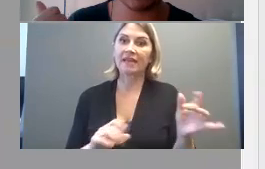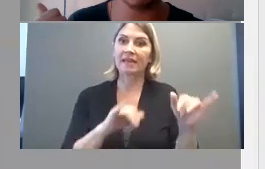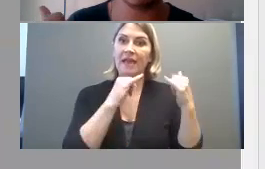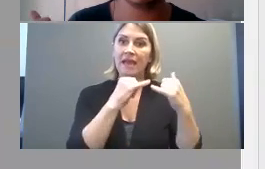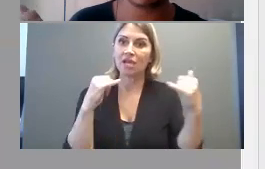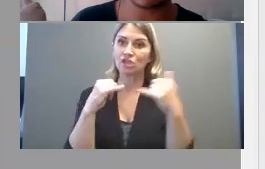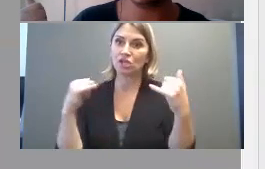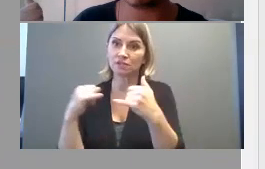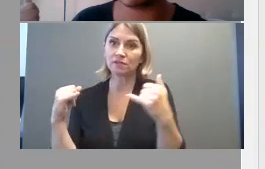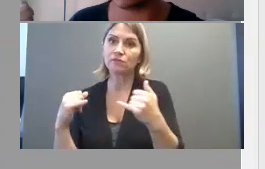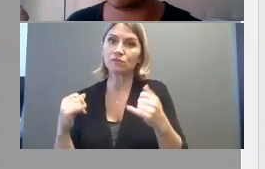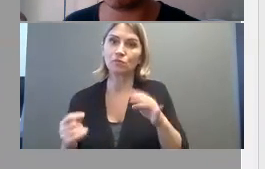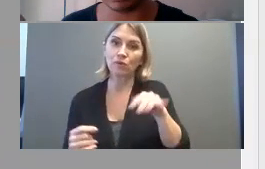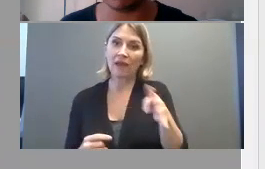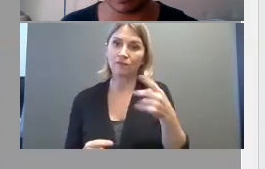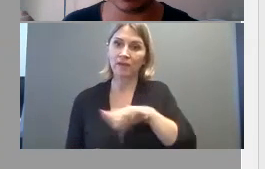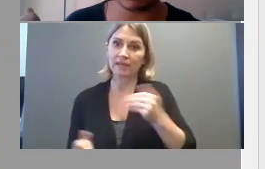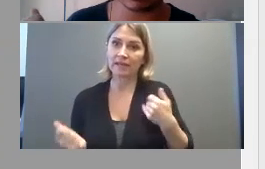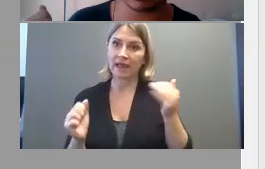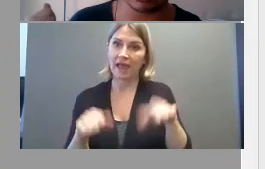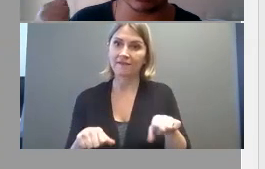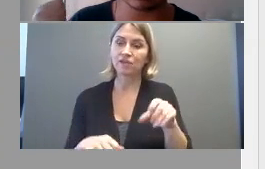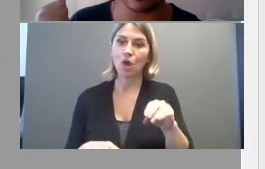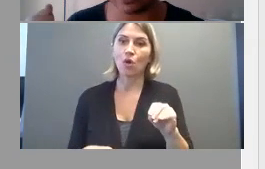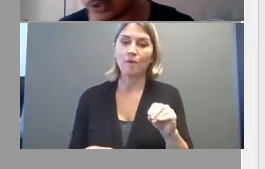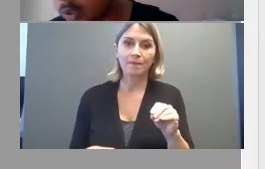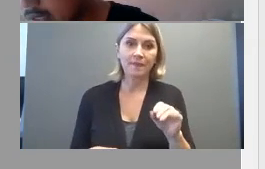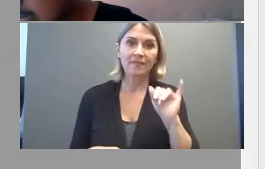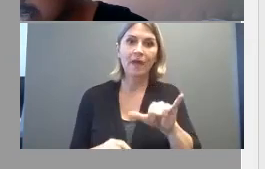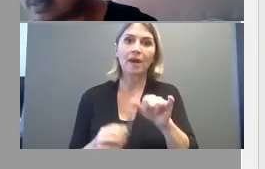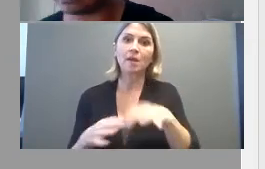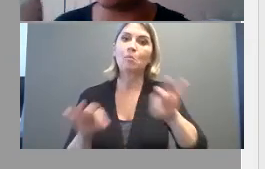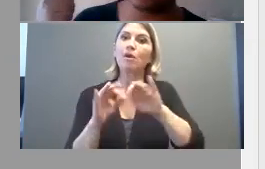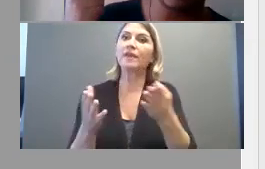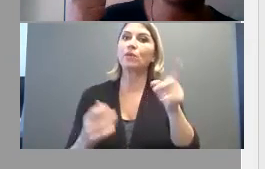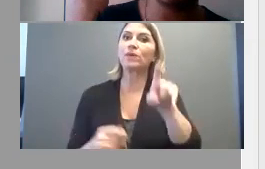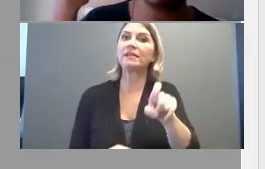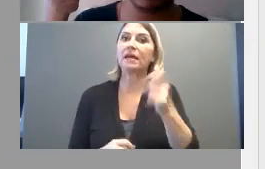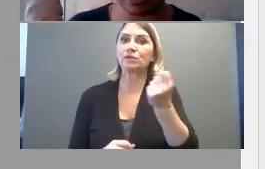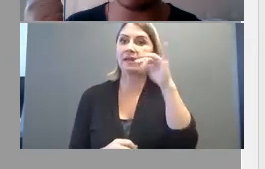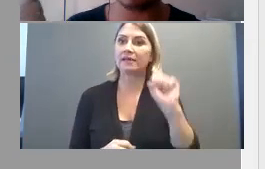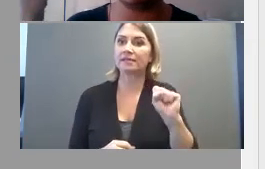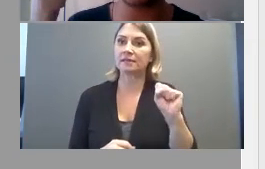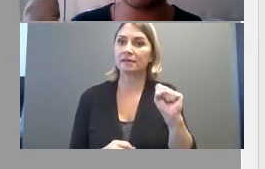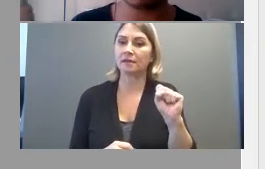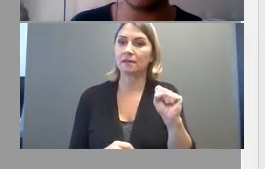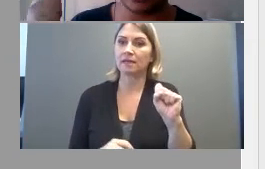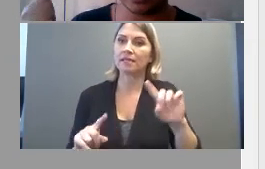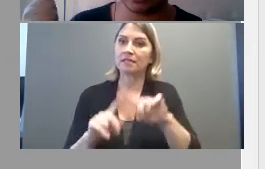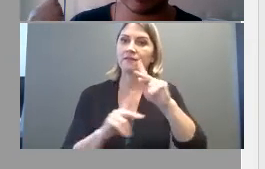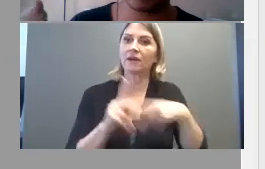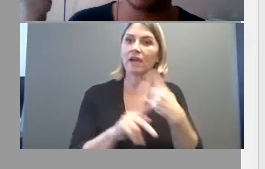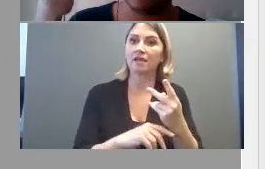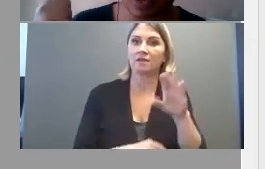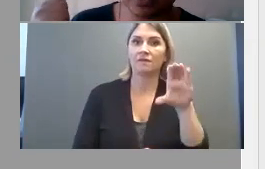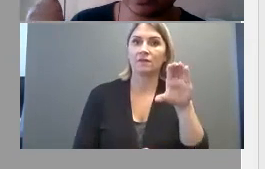graphs as well. And the main thing that we need to understand is there are two types of graphs when we are talking about